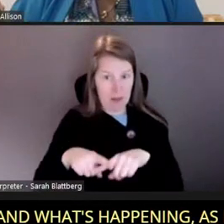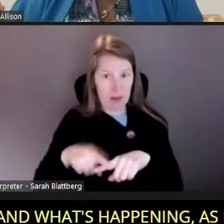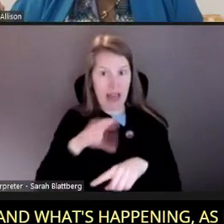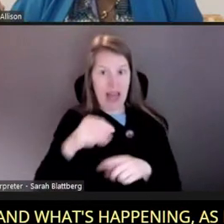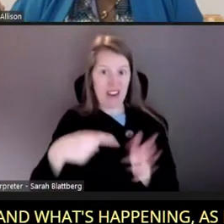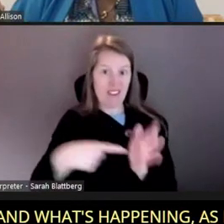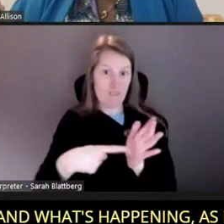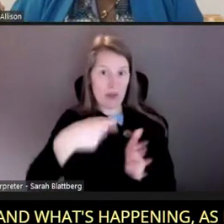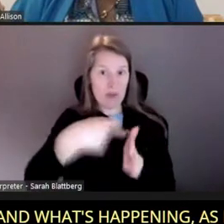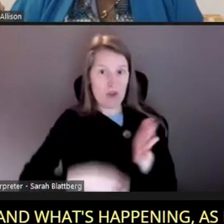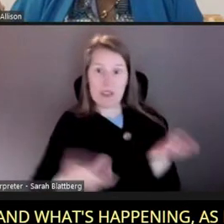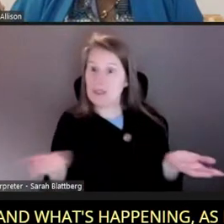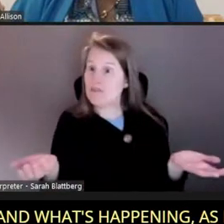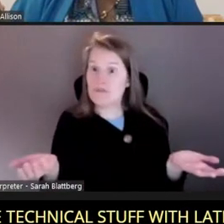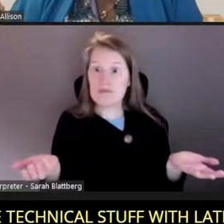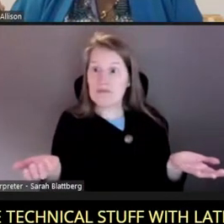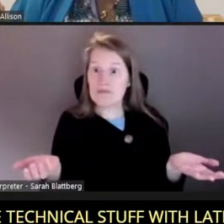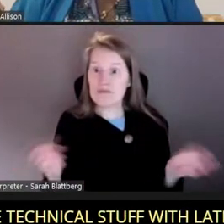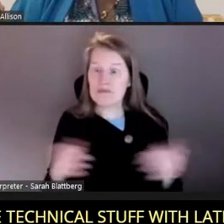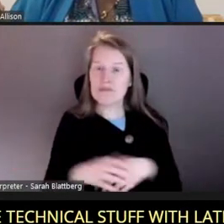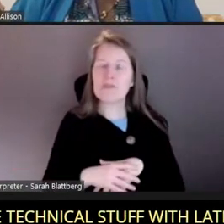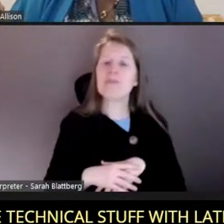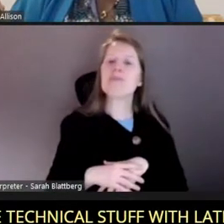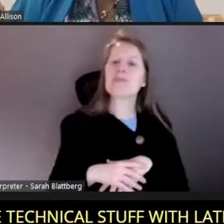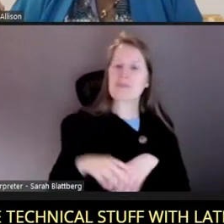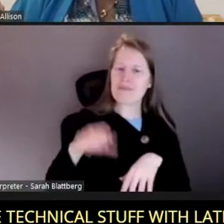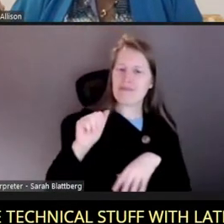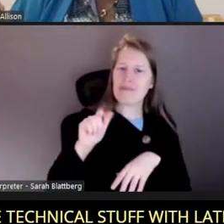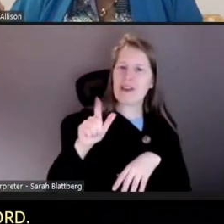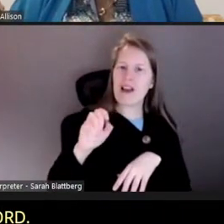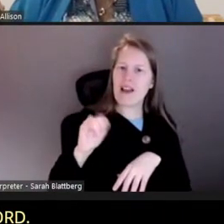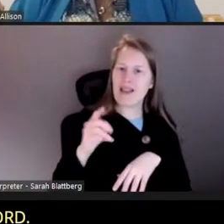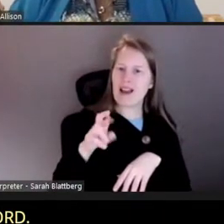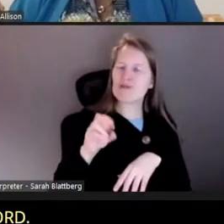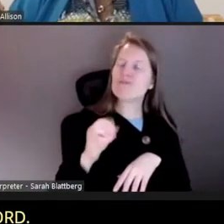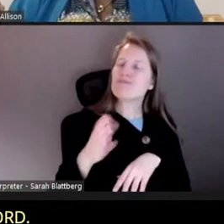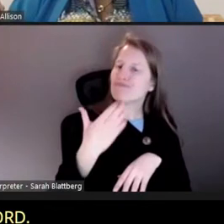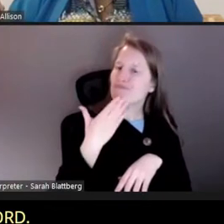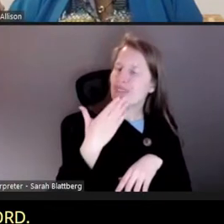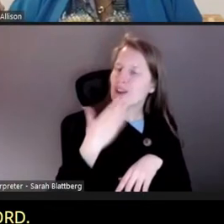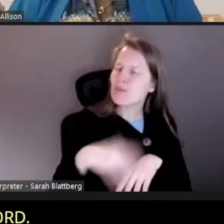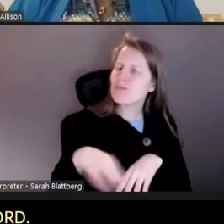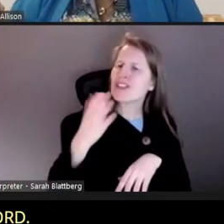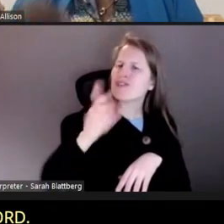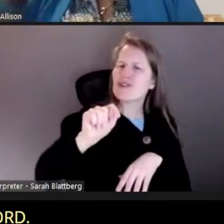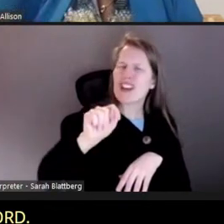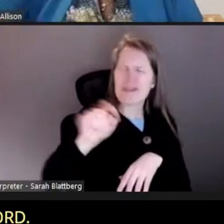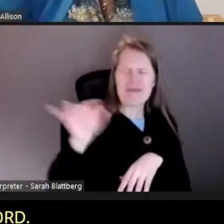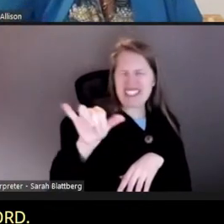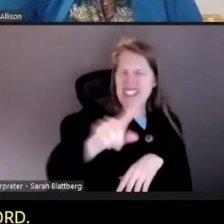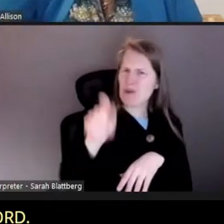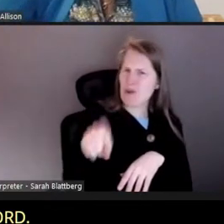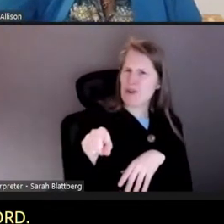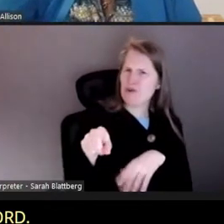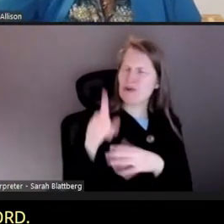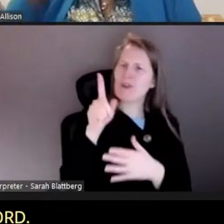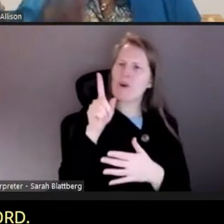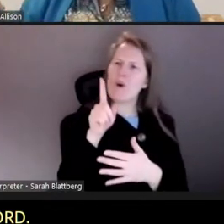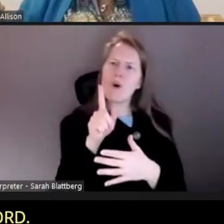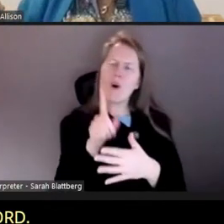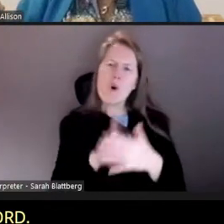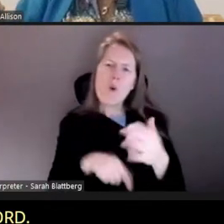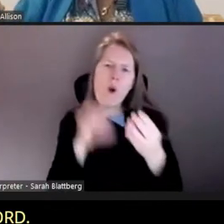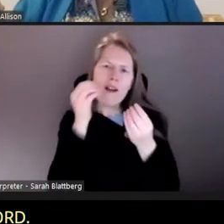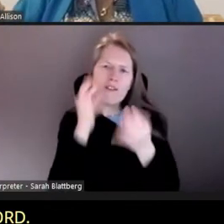you. So Chet, I'd love to go to you and same question. You know, what information did you find that was useful? Maybe information